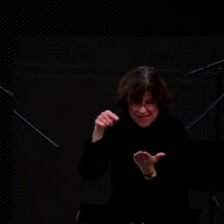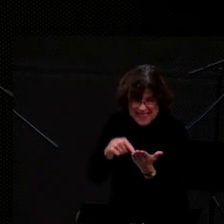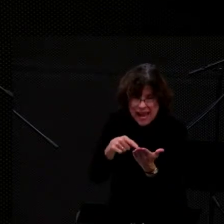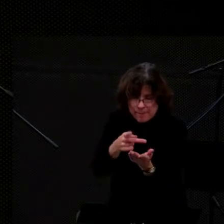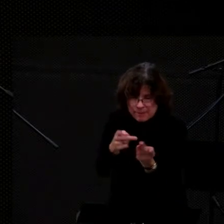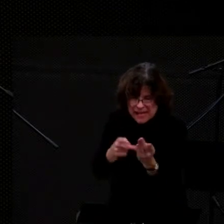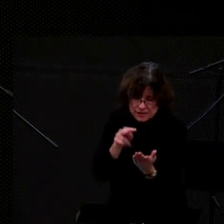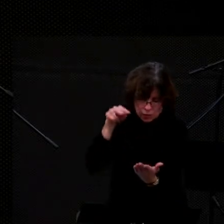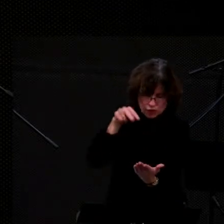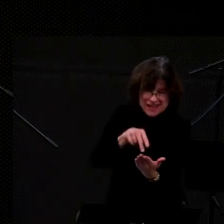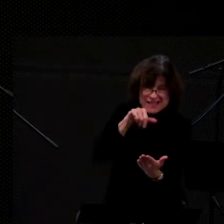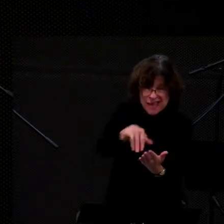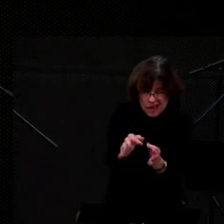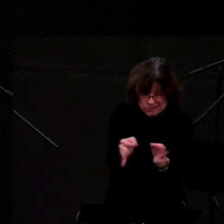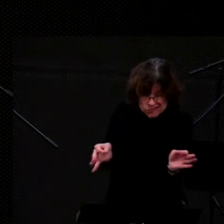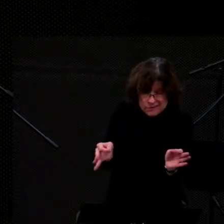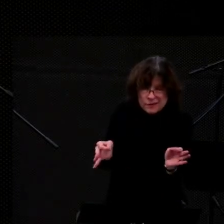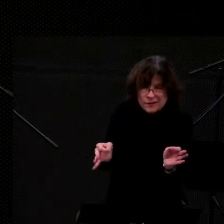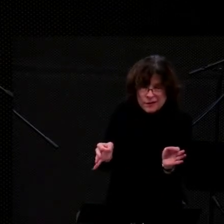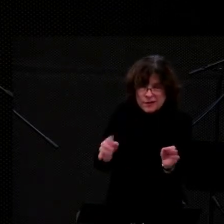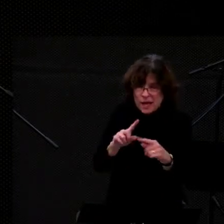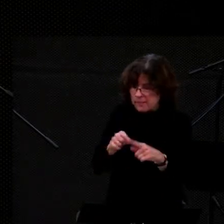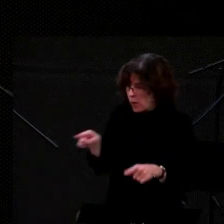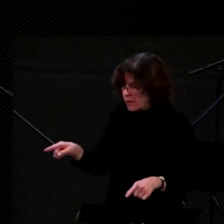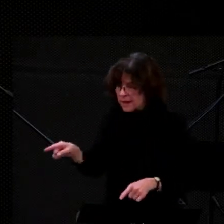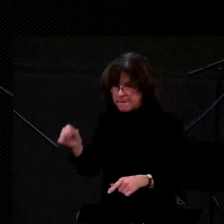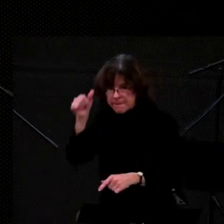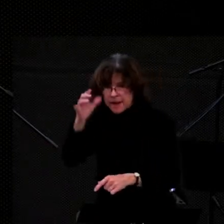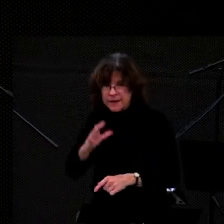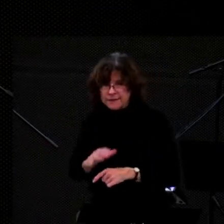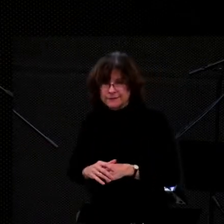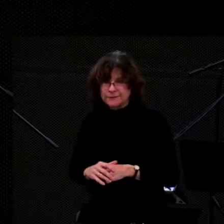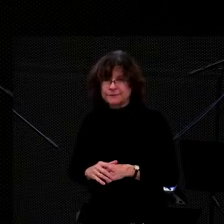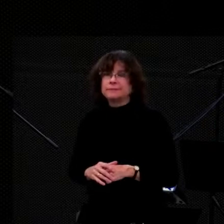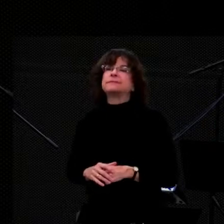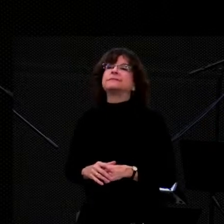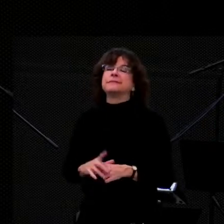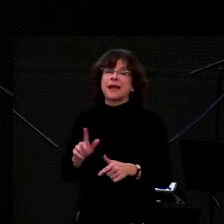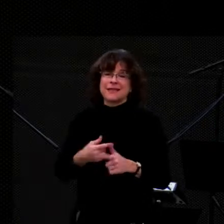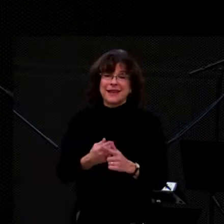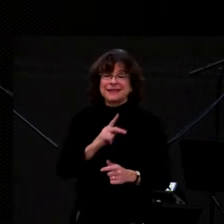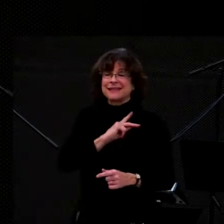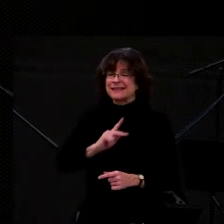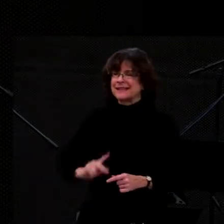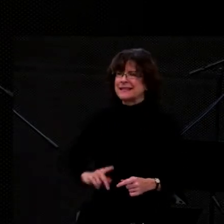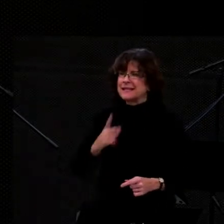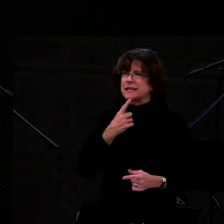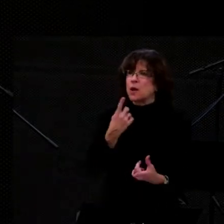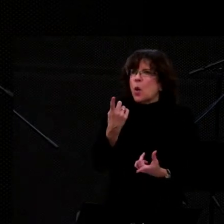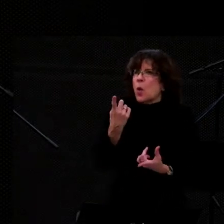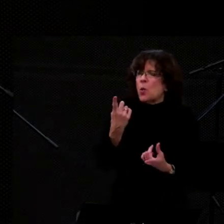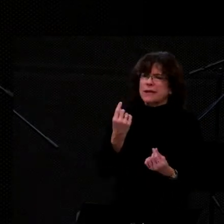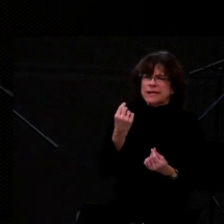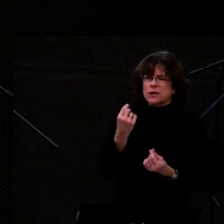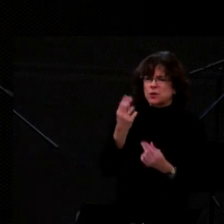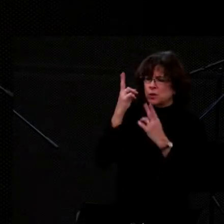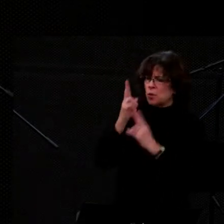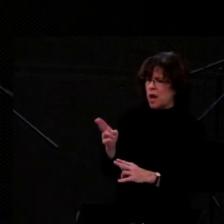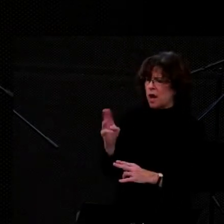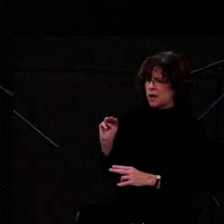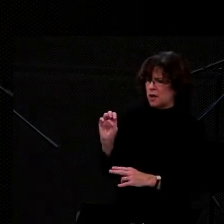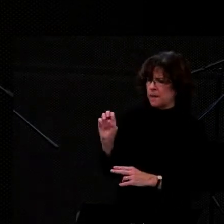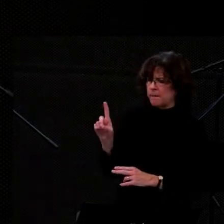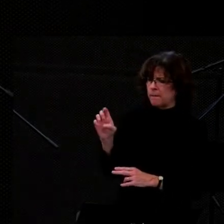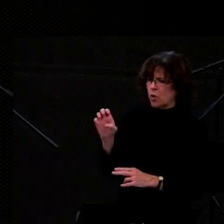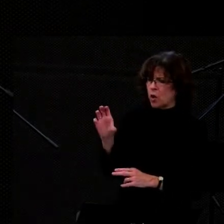what can I do to honor Mordecai? Guess who just so happens to be strolling into the palace to ask for